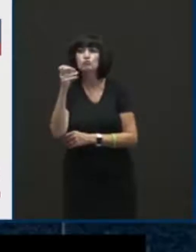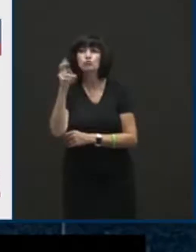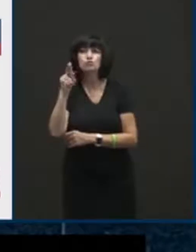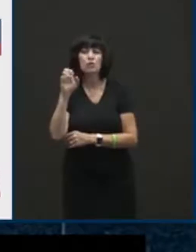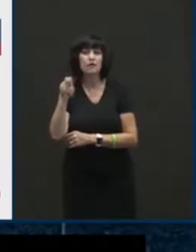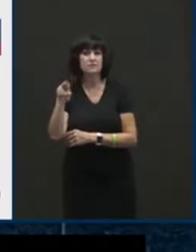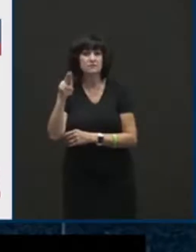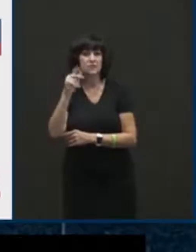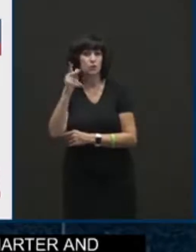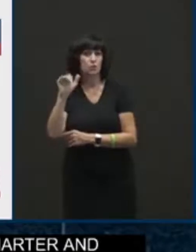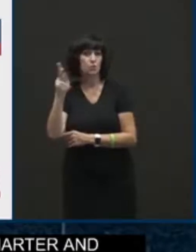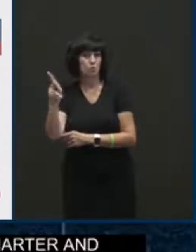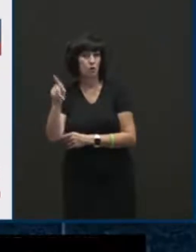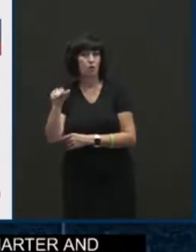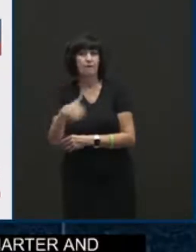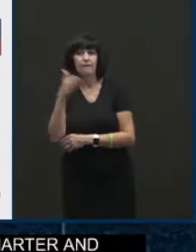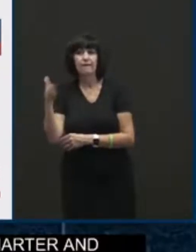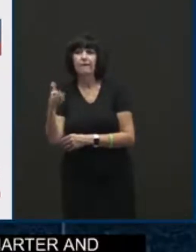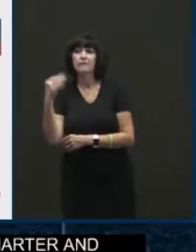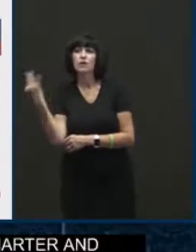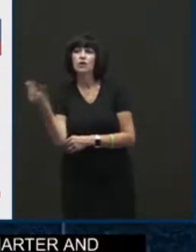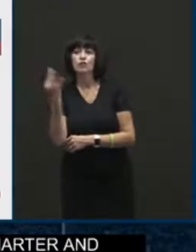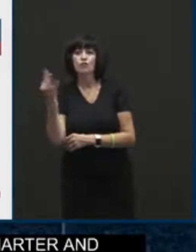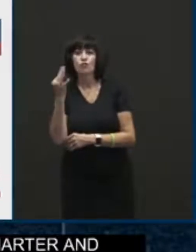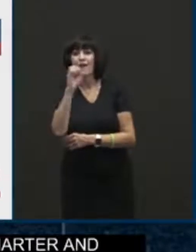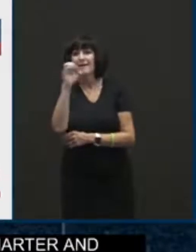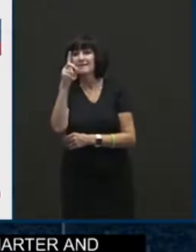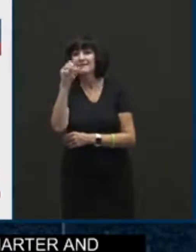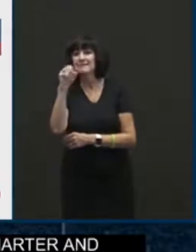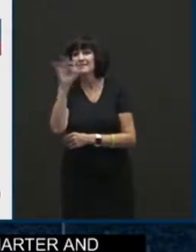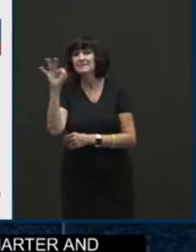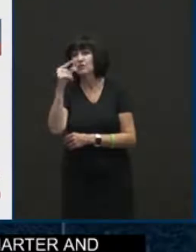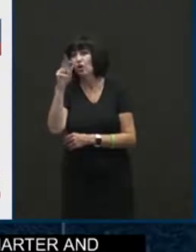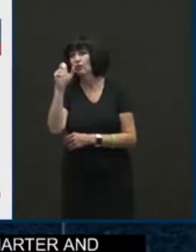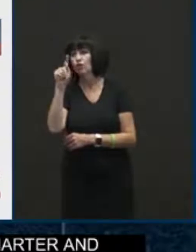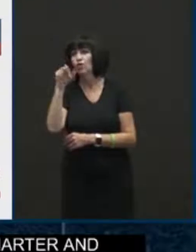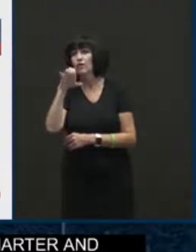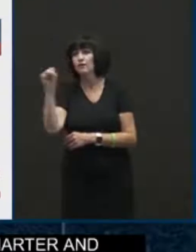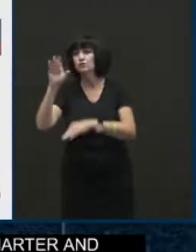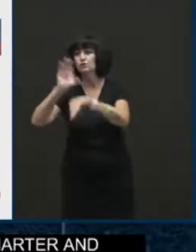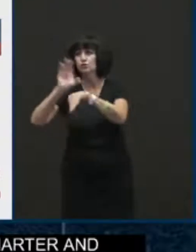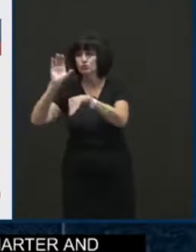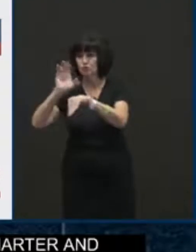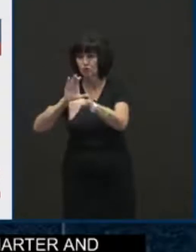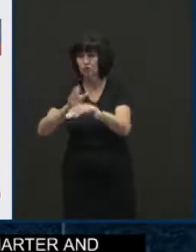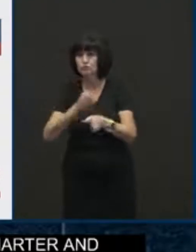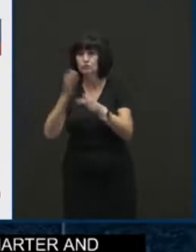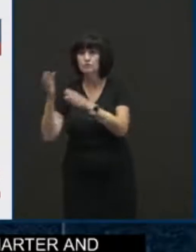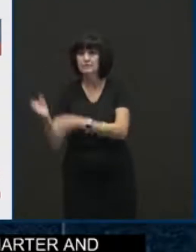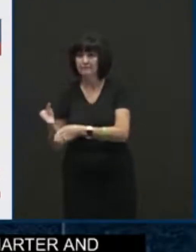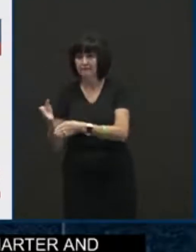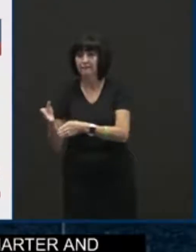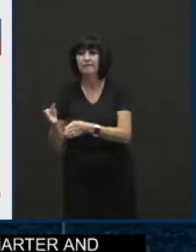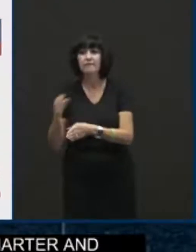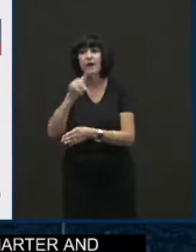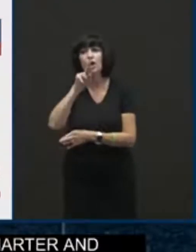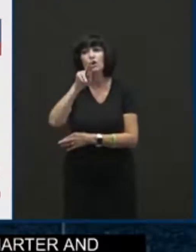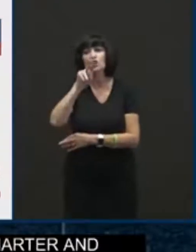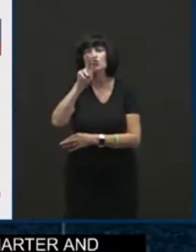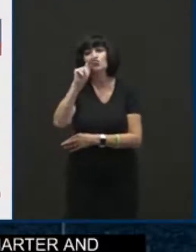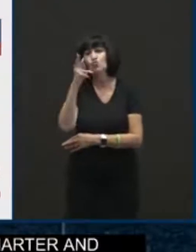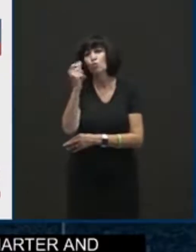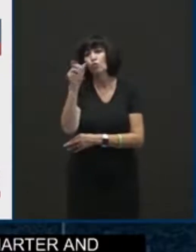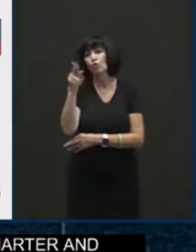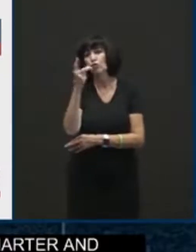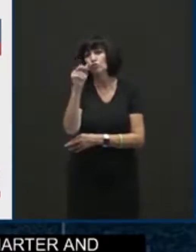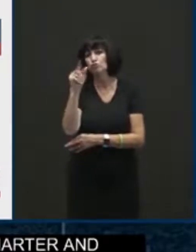in Newcastle at Seeds of Greatness Church, and then Saturday morning at Aspira Academy on Ruth R. Drive in Newark. So all